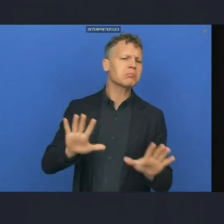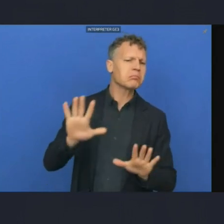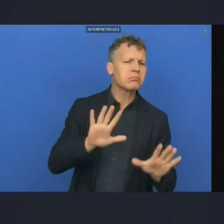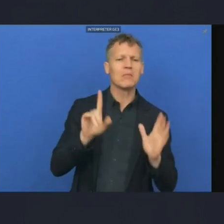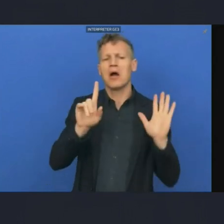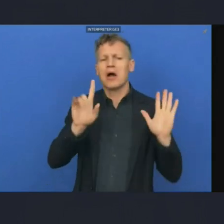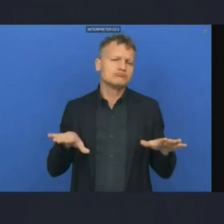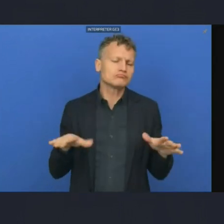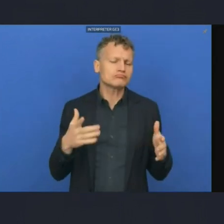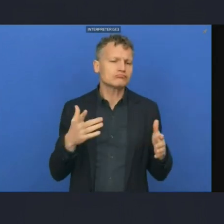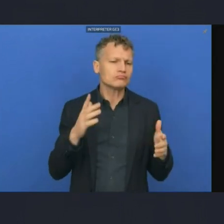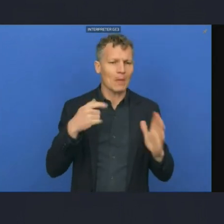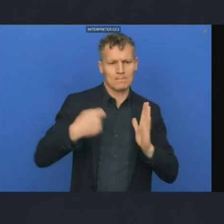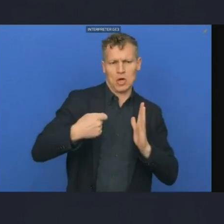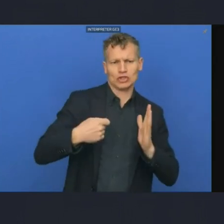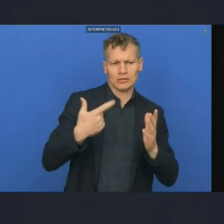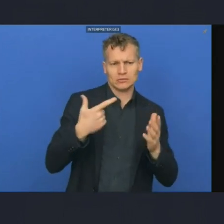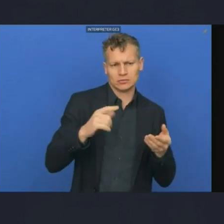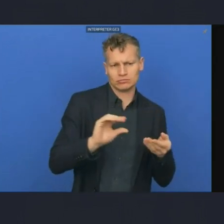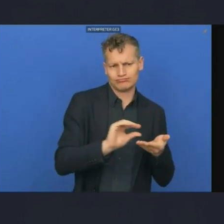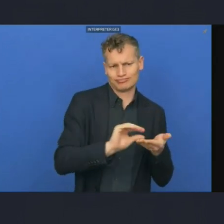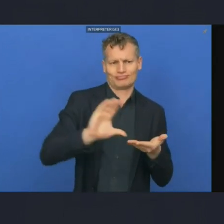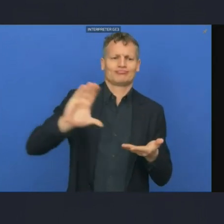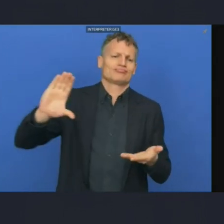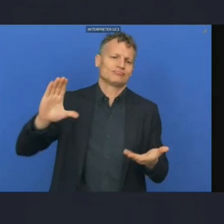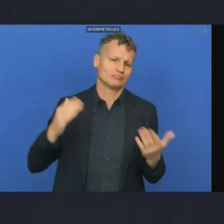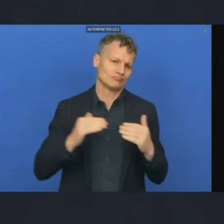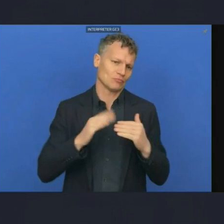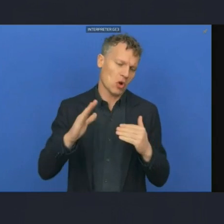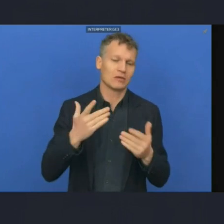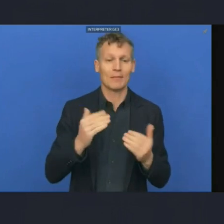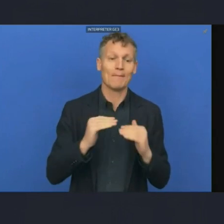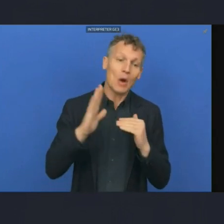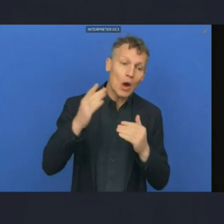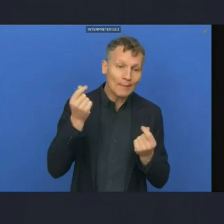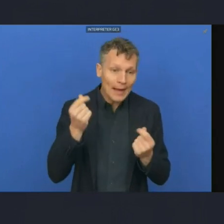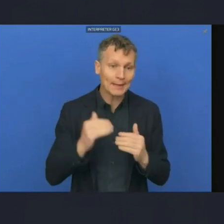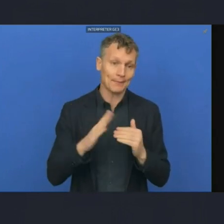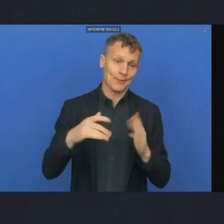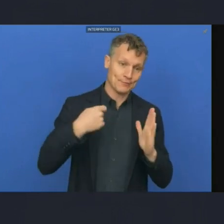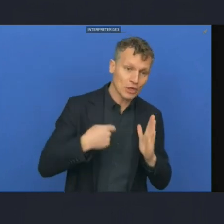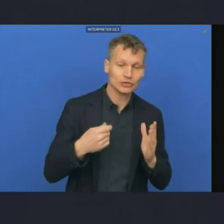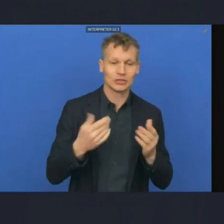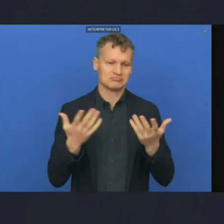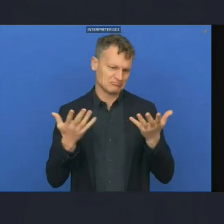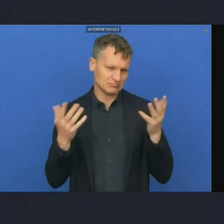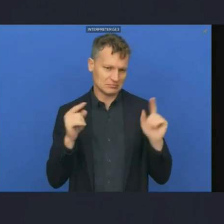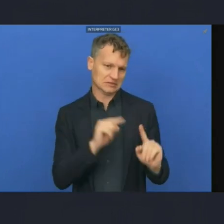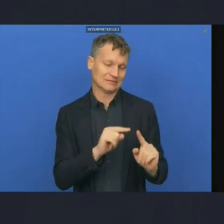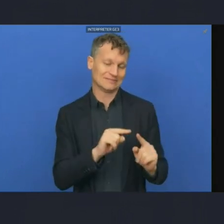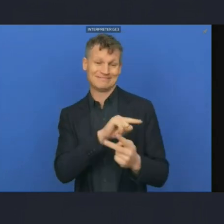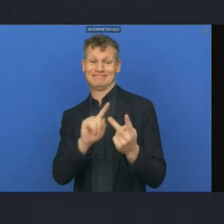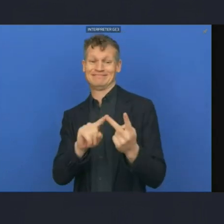financial possibilities, more budget. The second message is